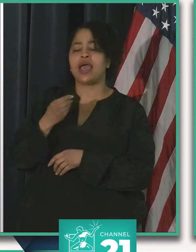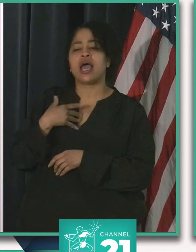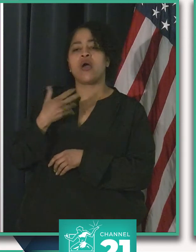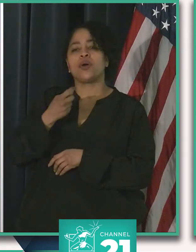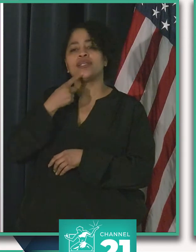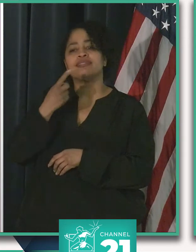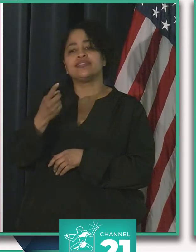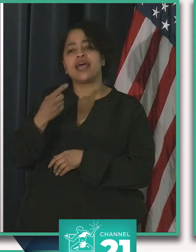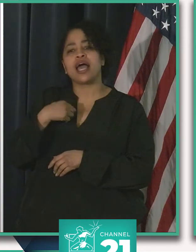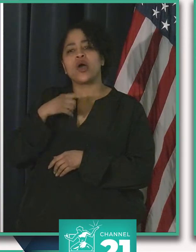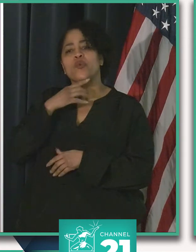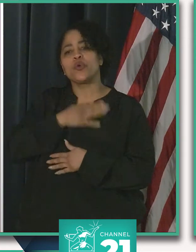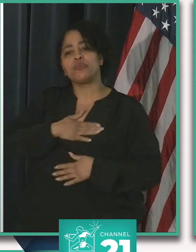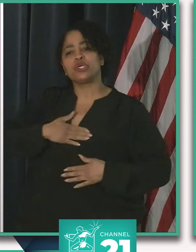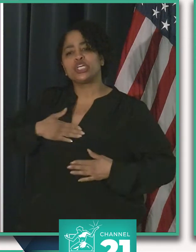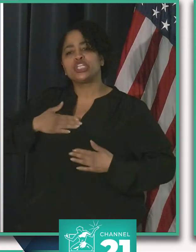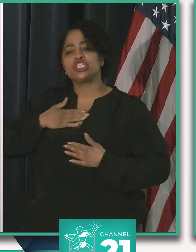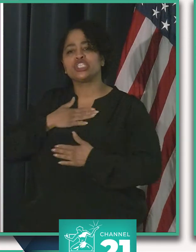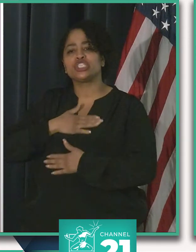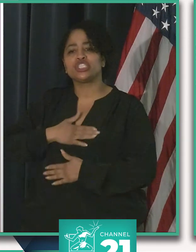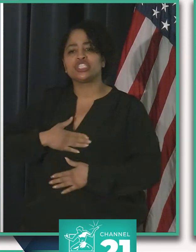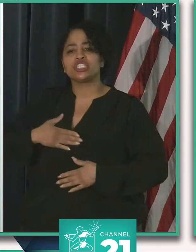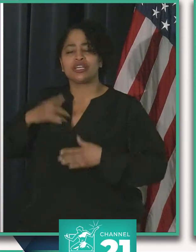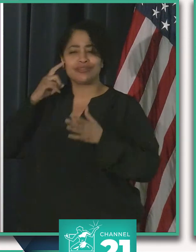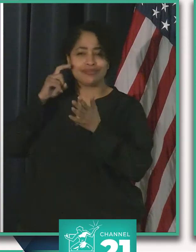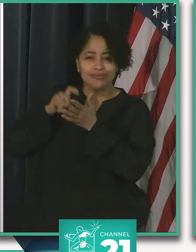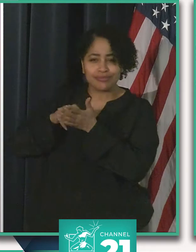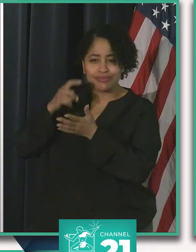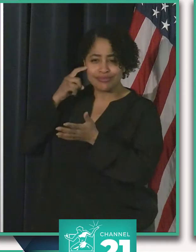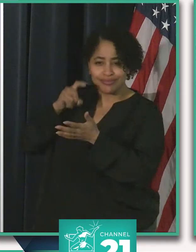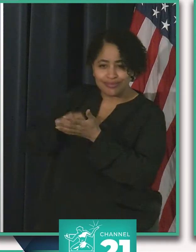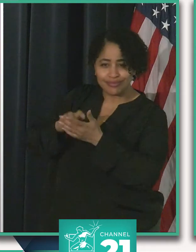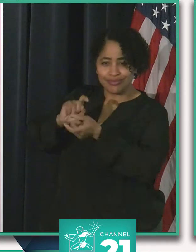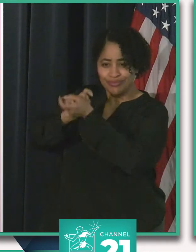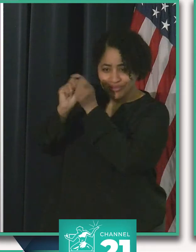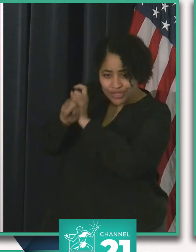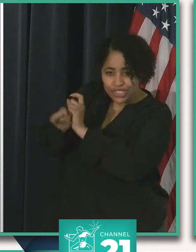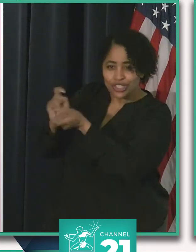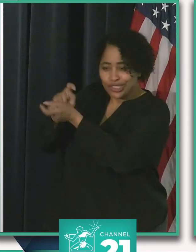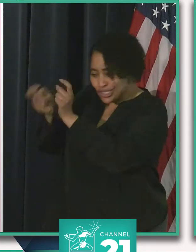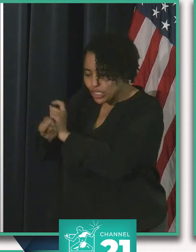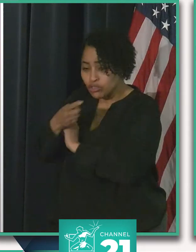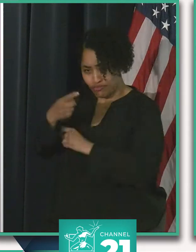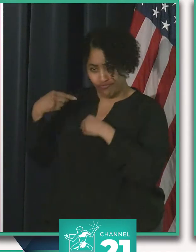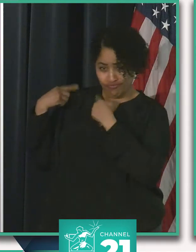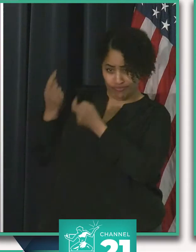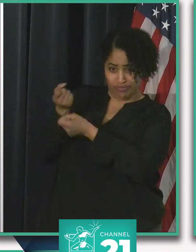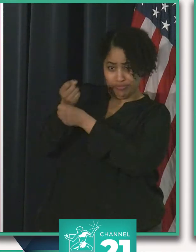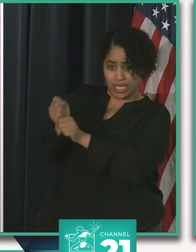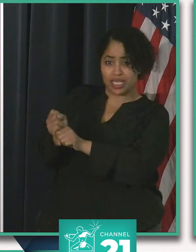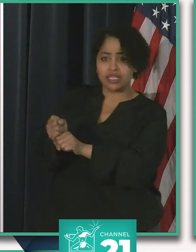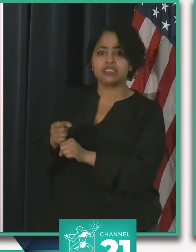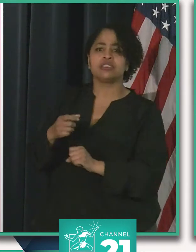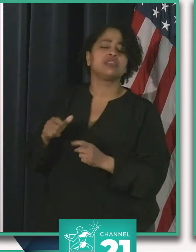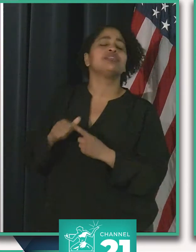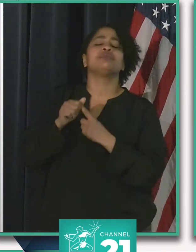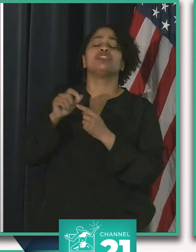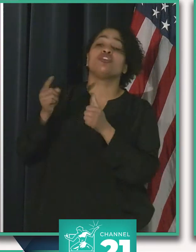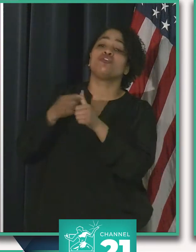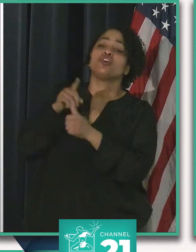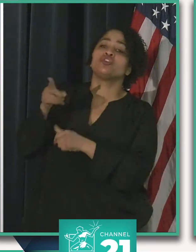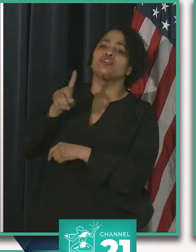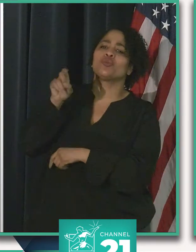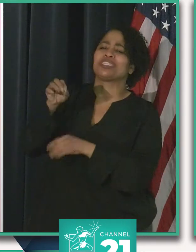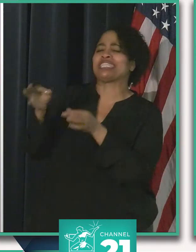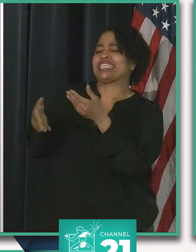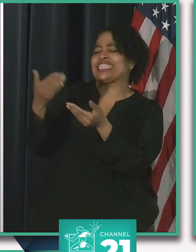say I really appreciate the noticeable changes you've made, and especially the first question is going to be